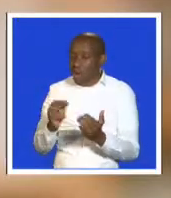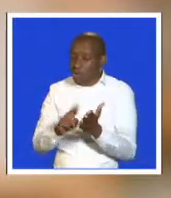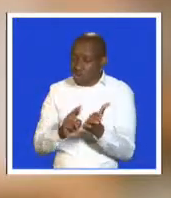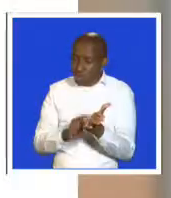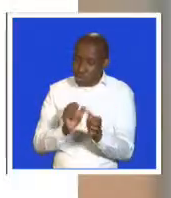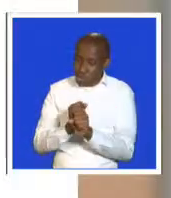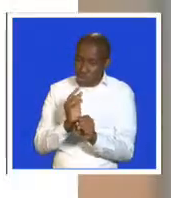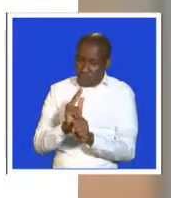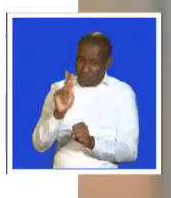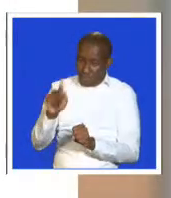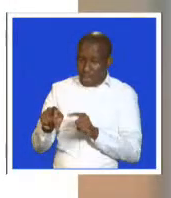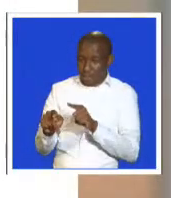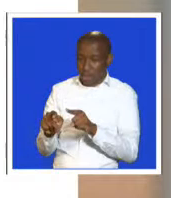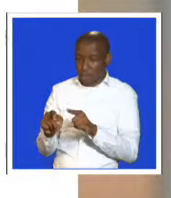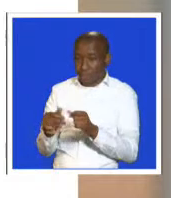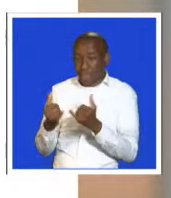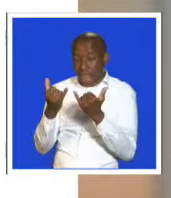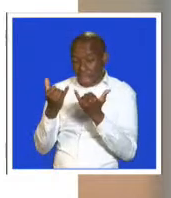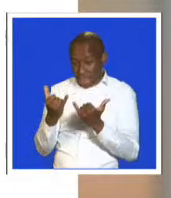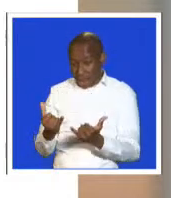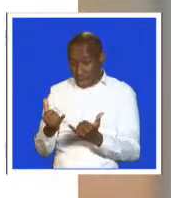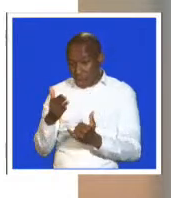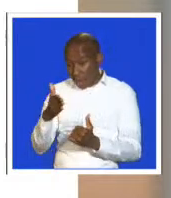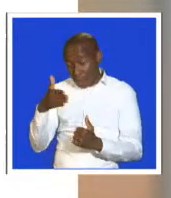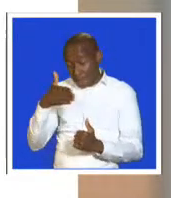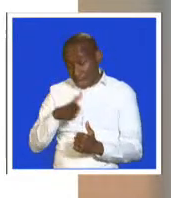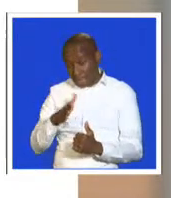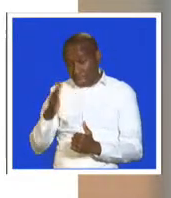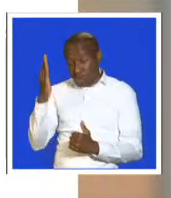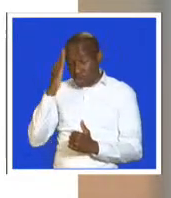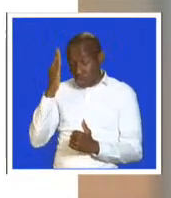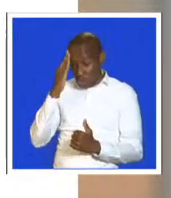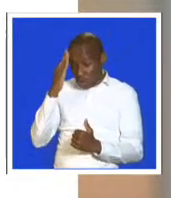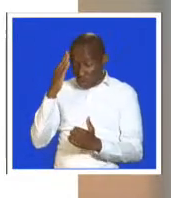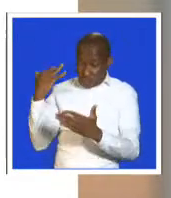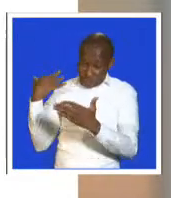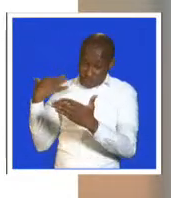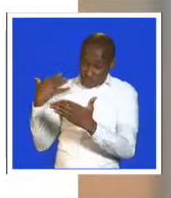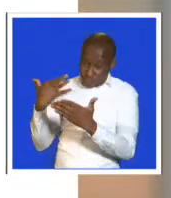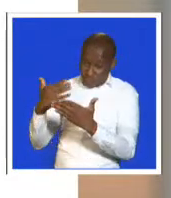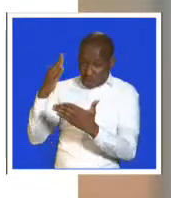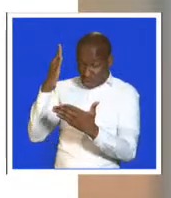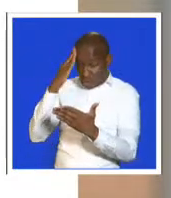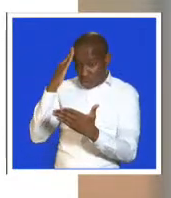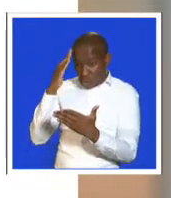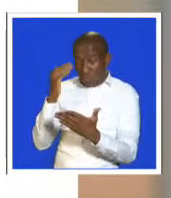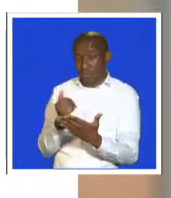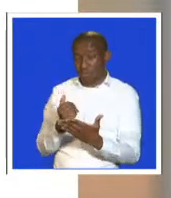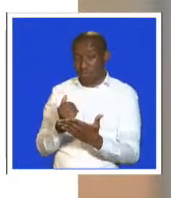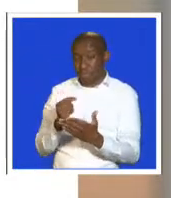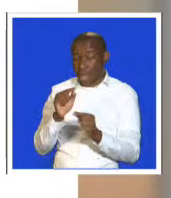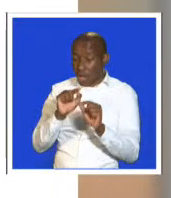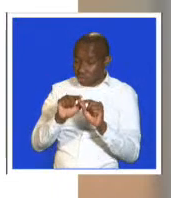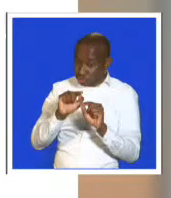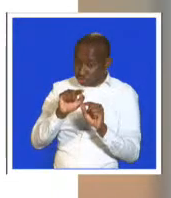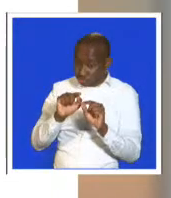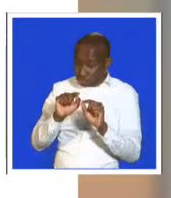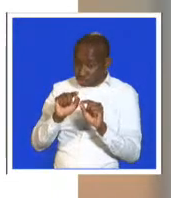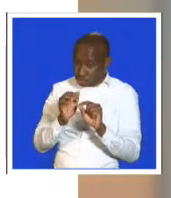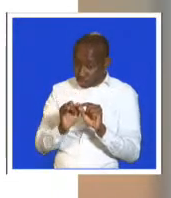Pythagoras. So now you are expected by this time that you now know squares